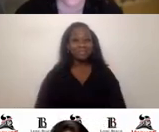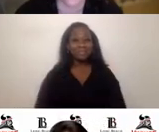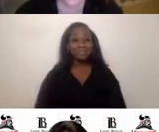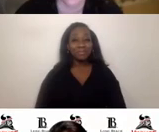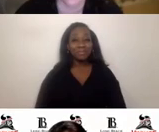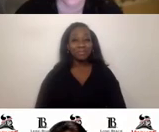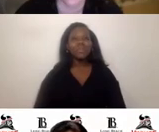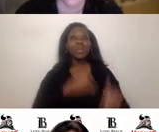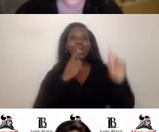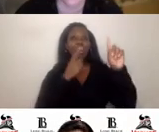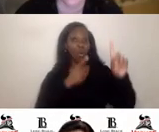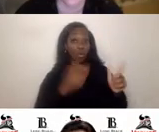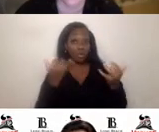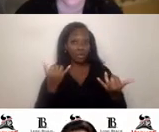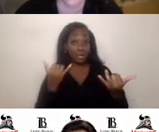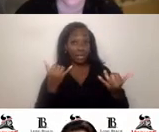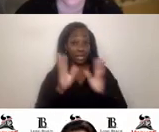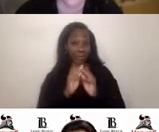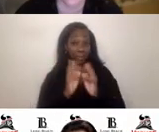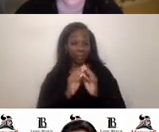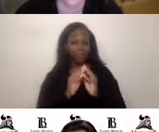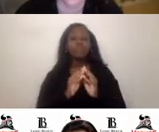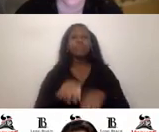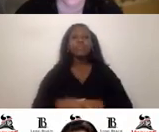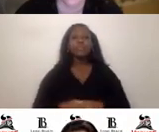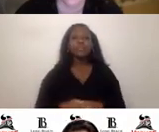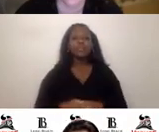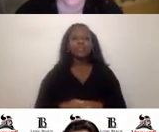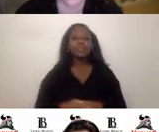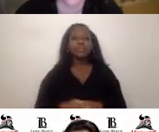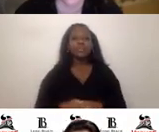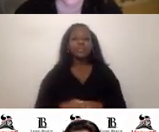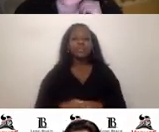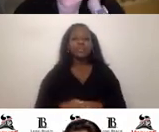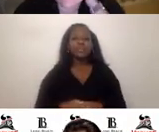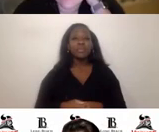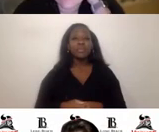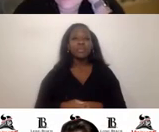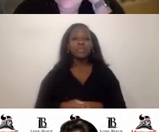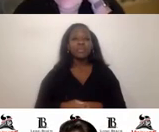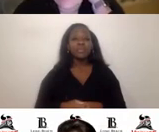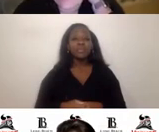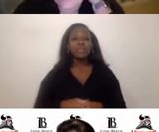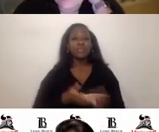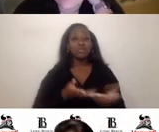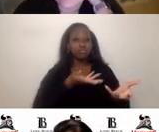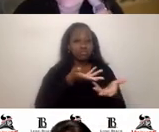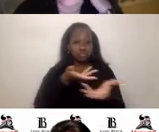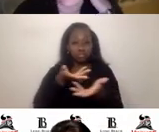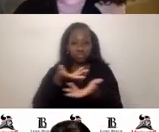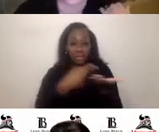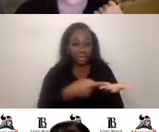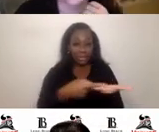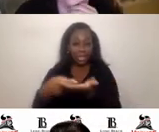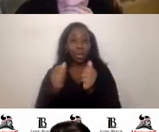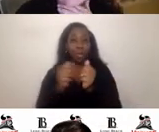The goals of this community forum is to have engagement with the public on the